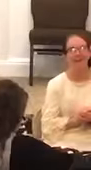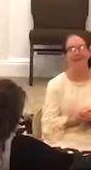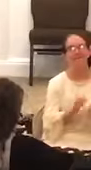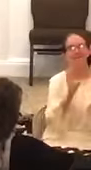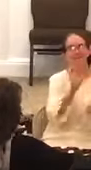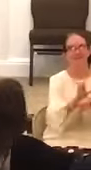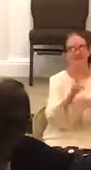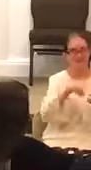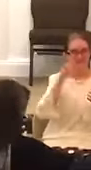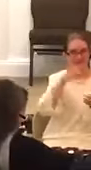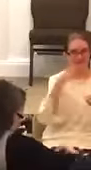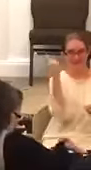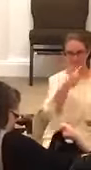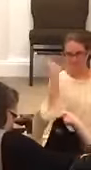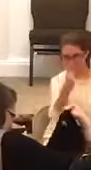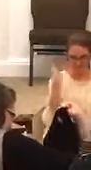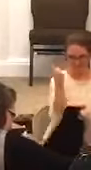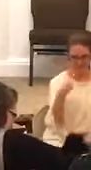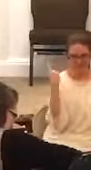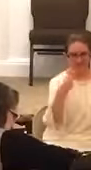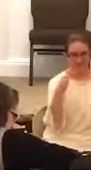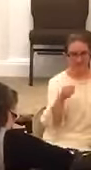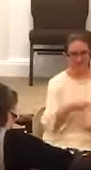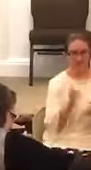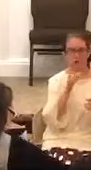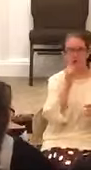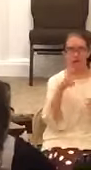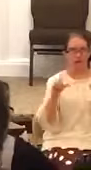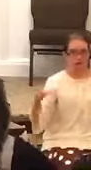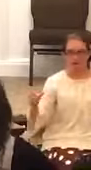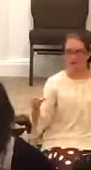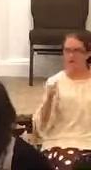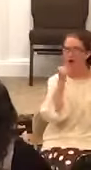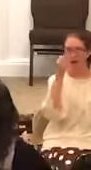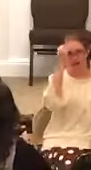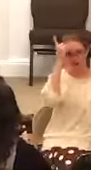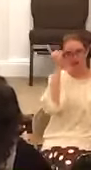up and down, spinning around and around, speaking in another language you don't even understand.